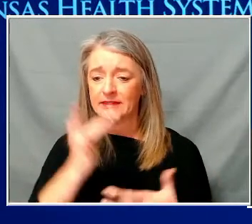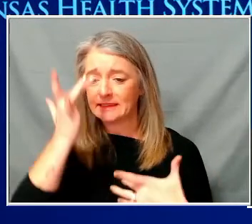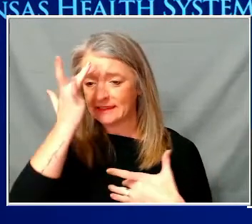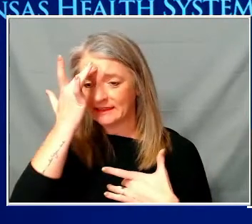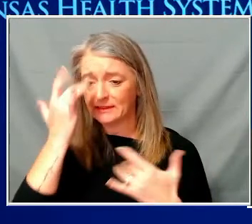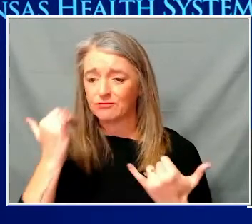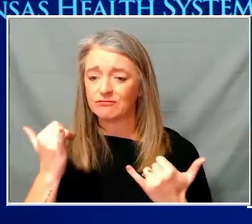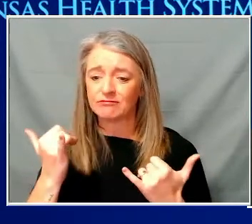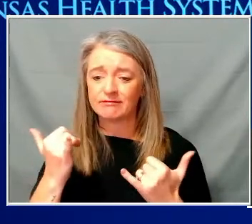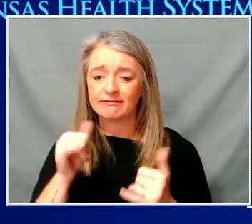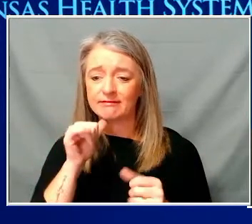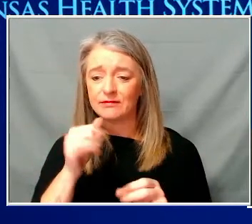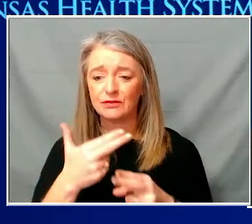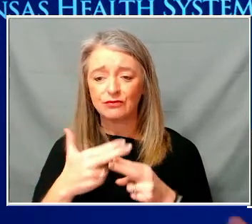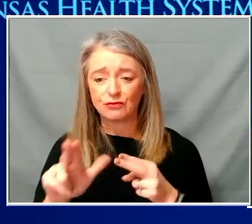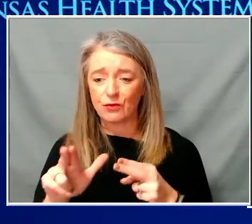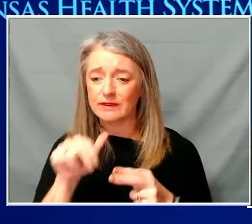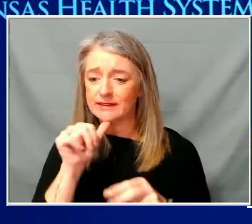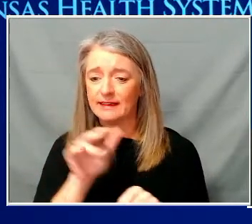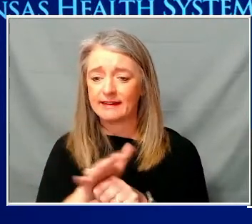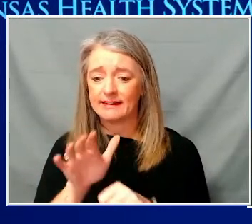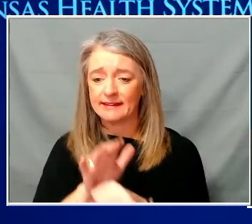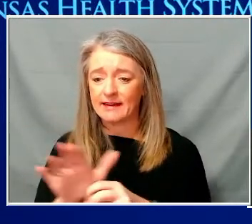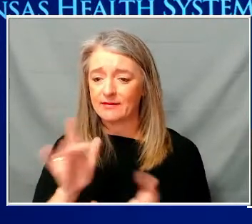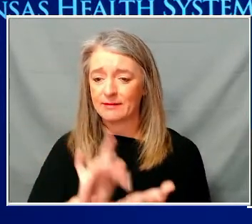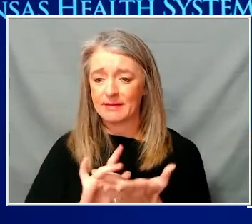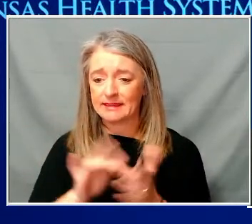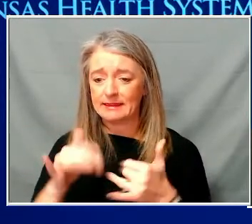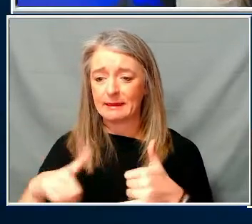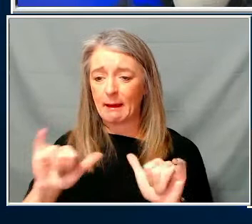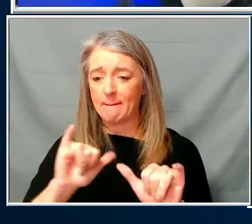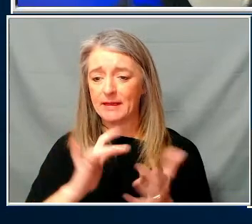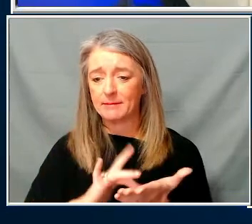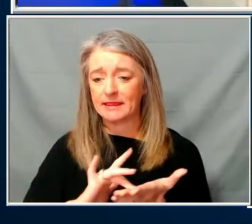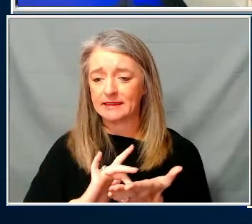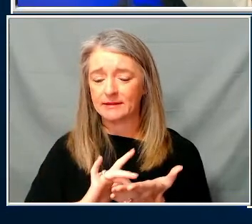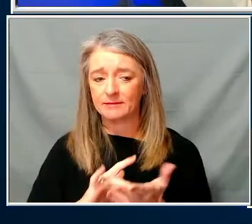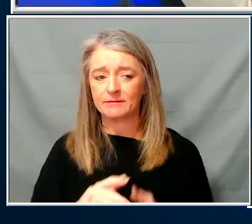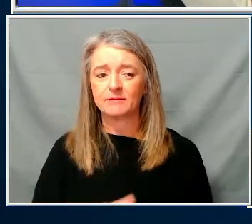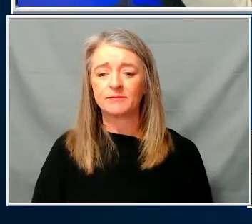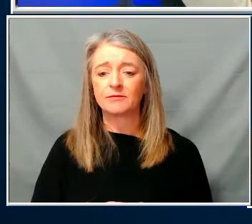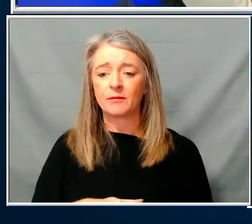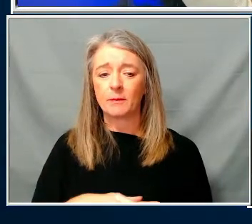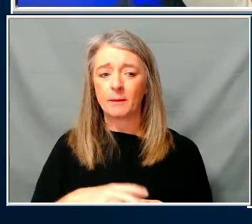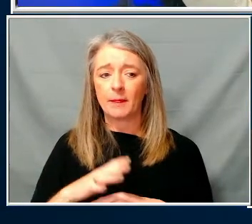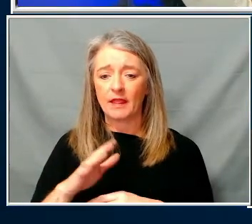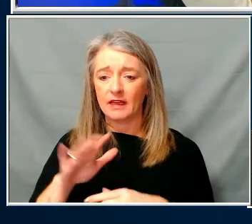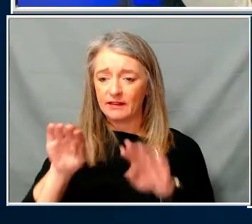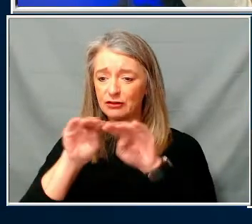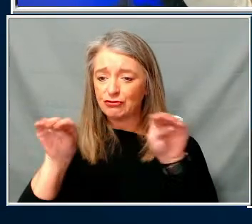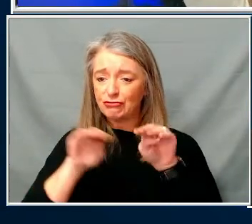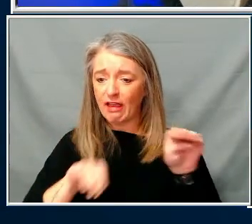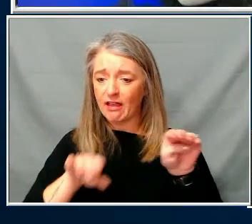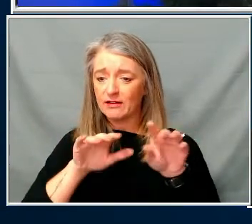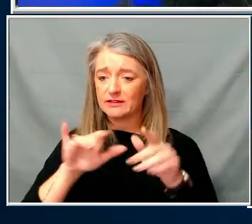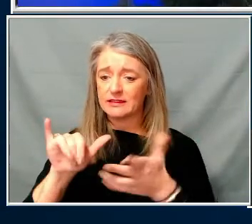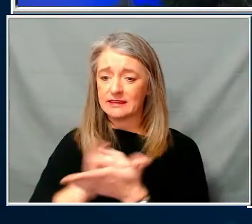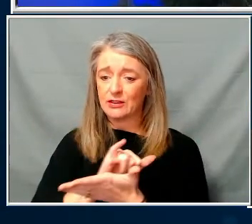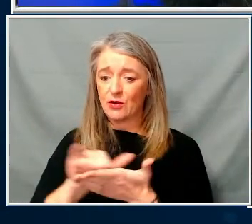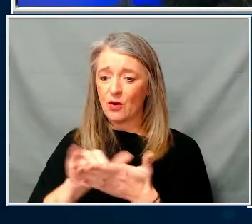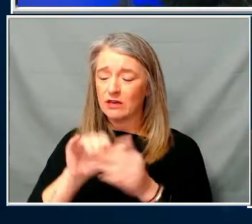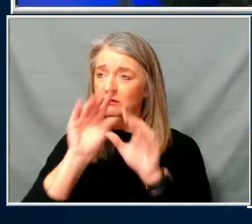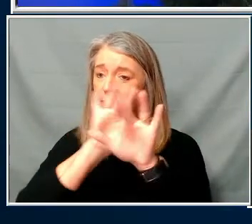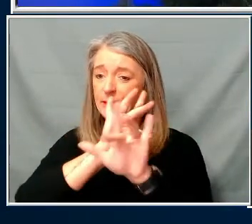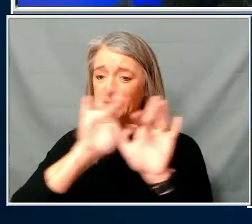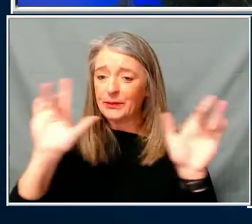there are shortages of both antibiotics and just common medications as well. Well, I told you the shelves were wiped out in upstate New York. They had the